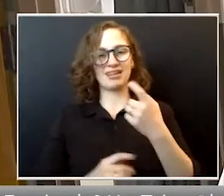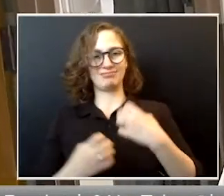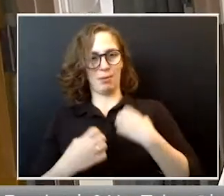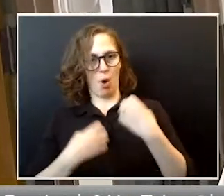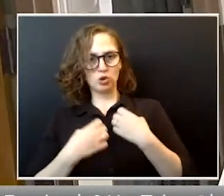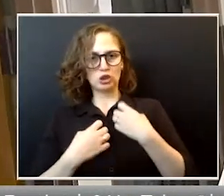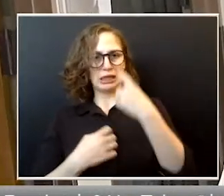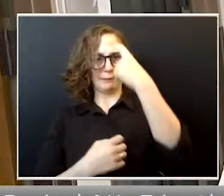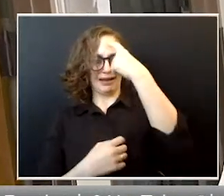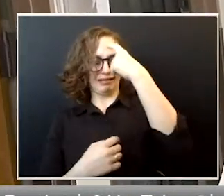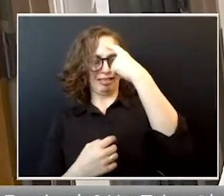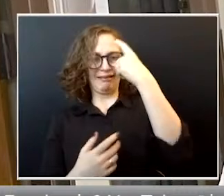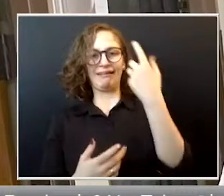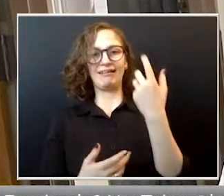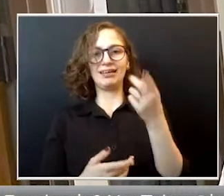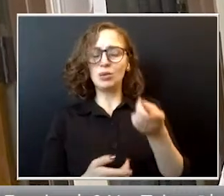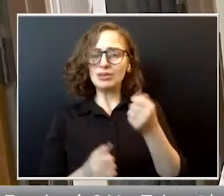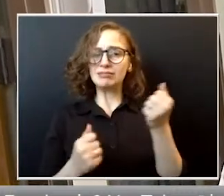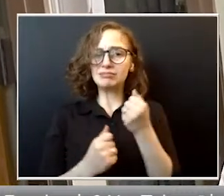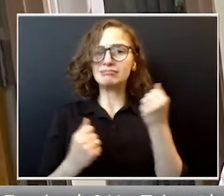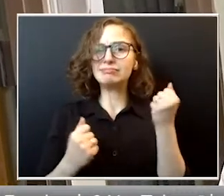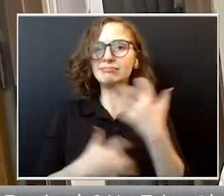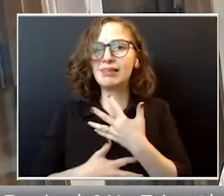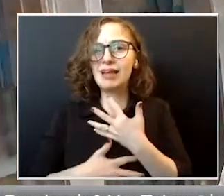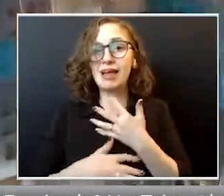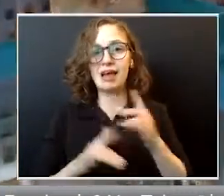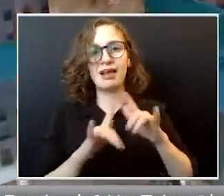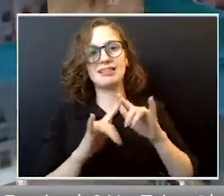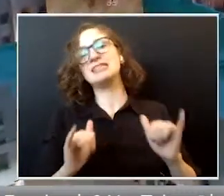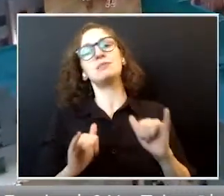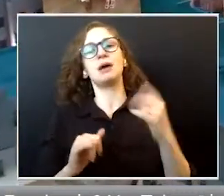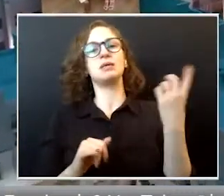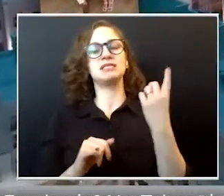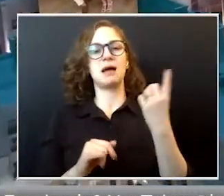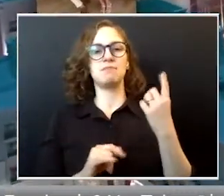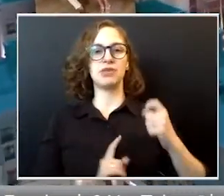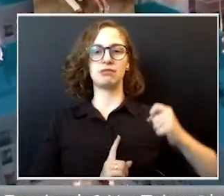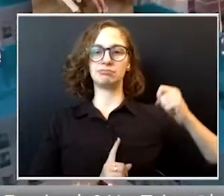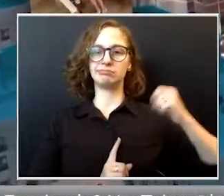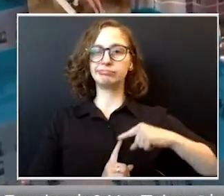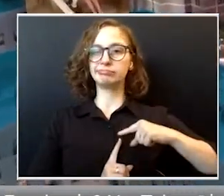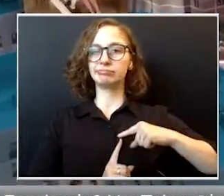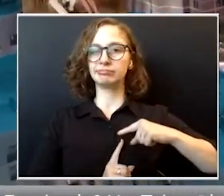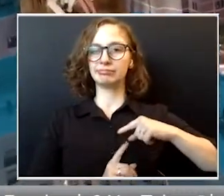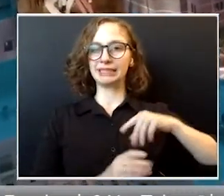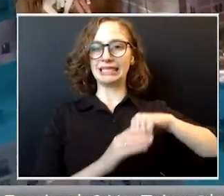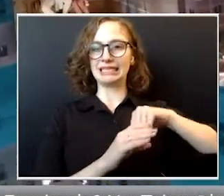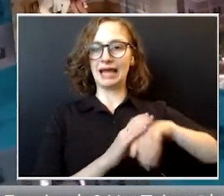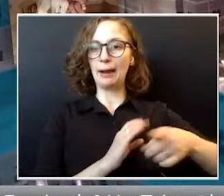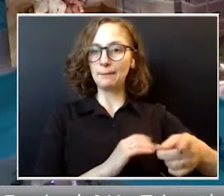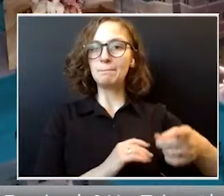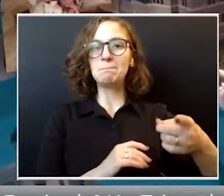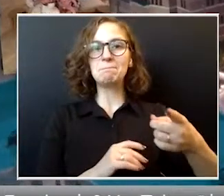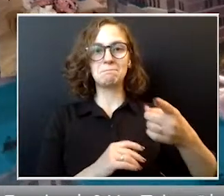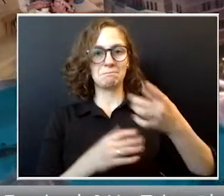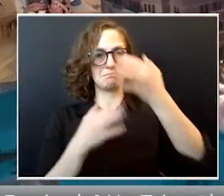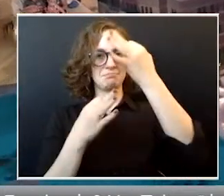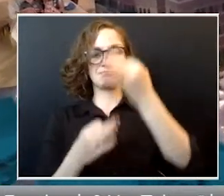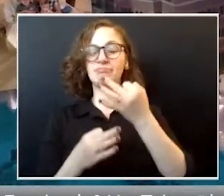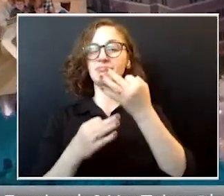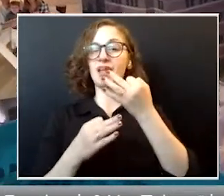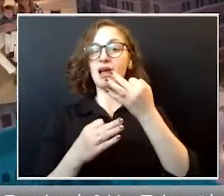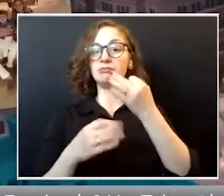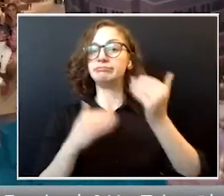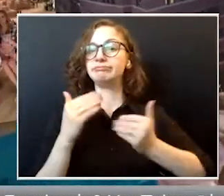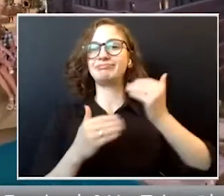the same time, something was triggered inside him. It sparked a career path that would ultimately lead him to specialize in